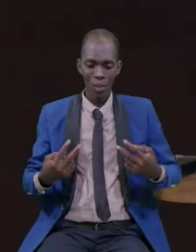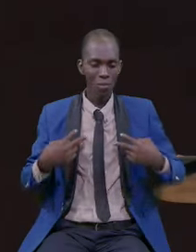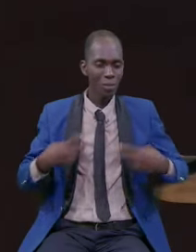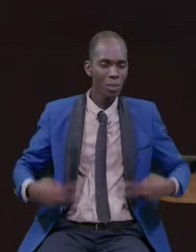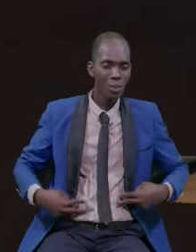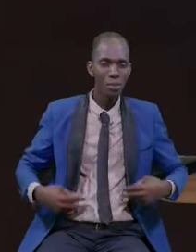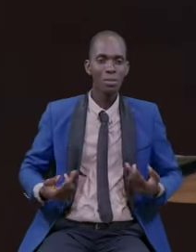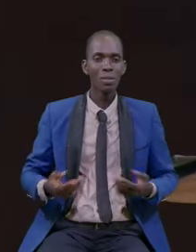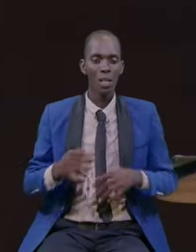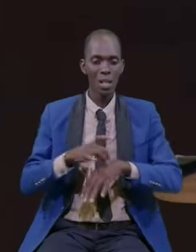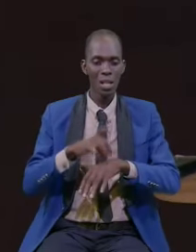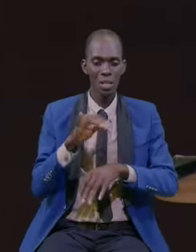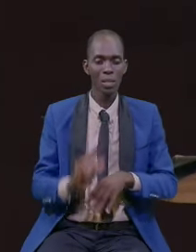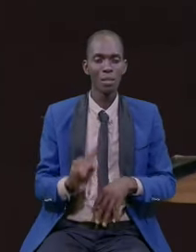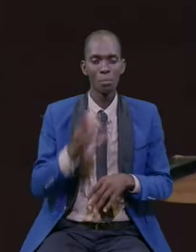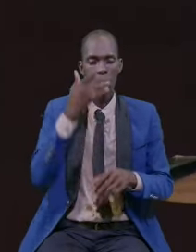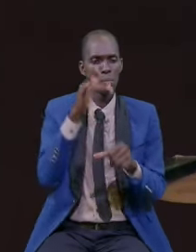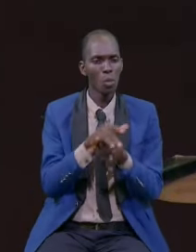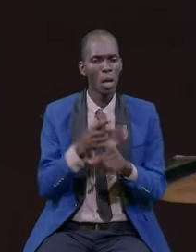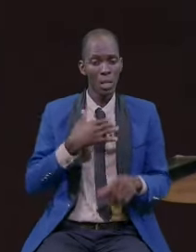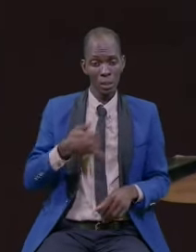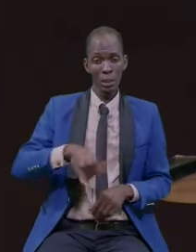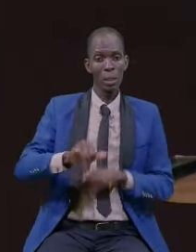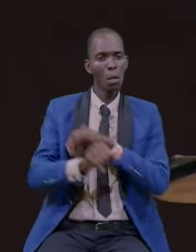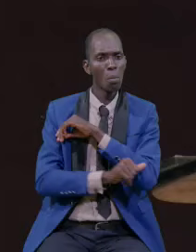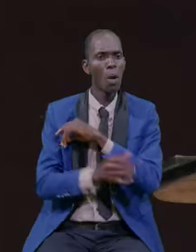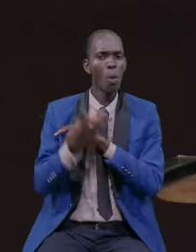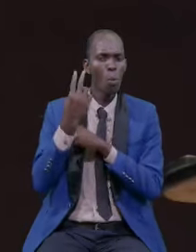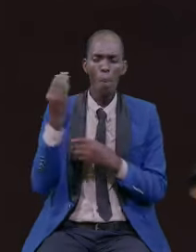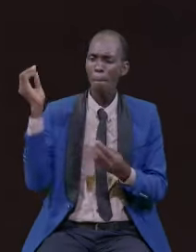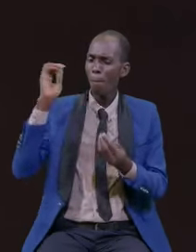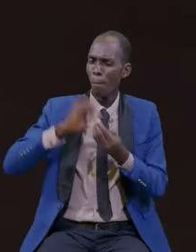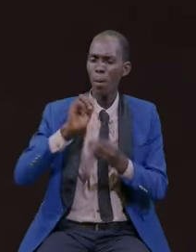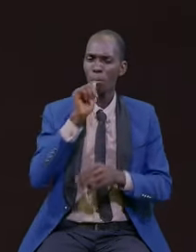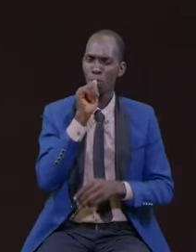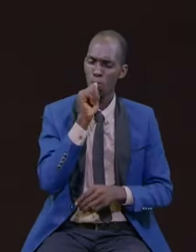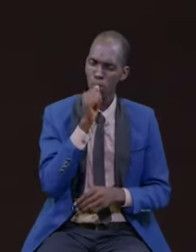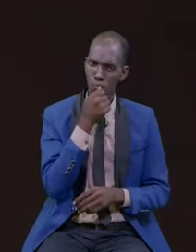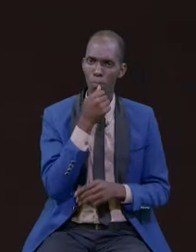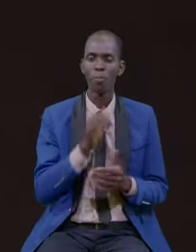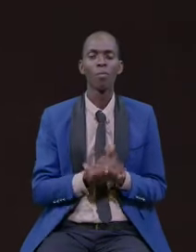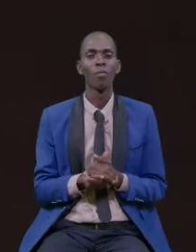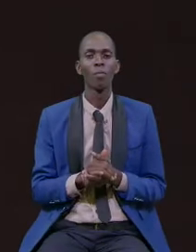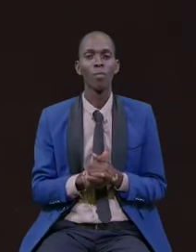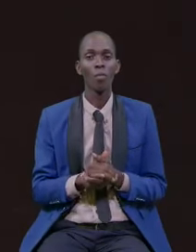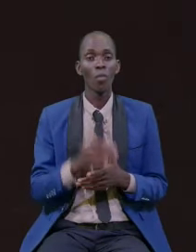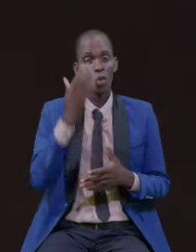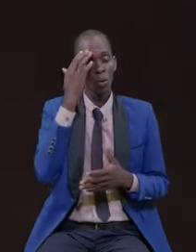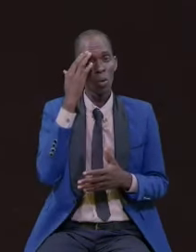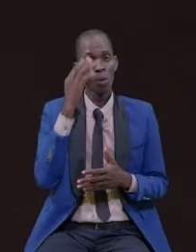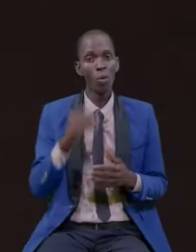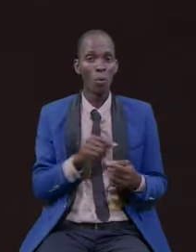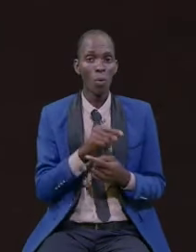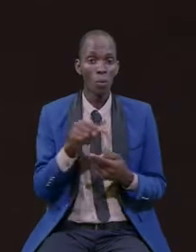he manifested patience. You know, impatience, when impatience kinds of get